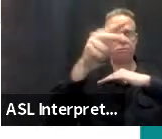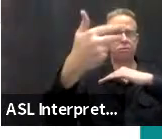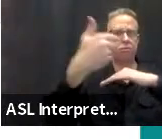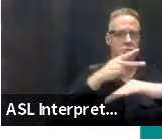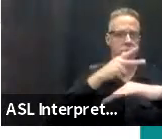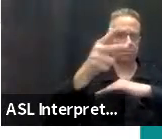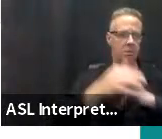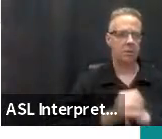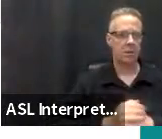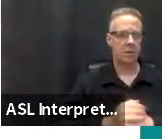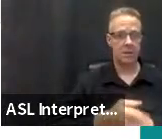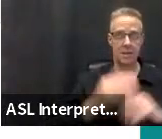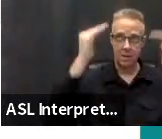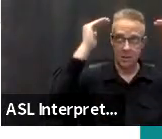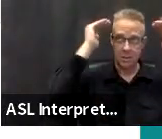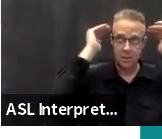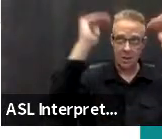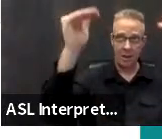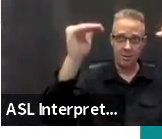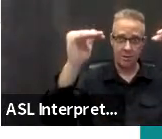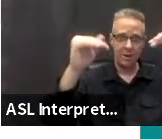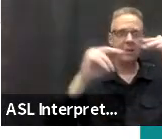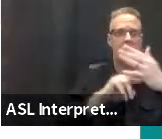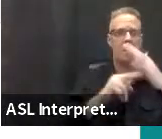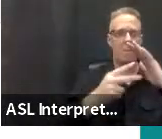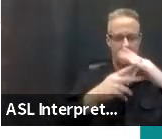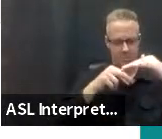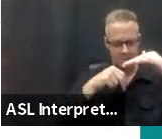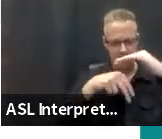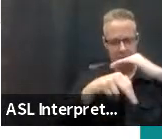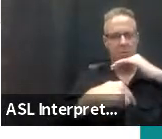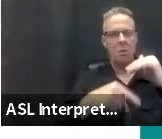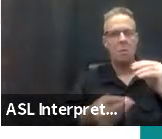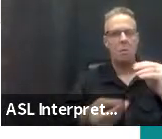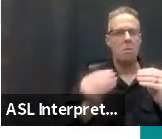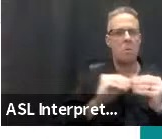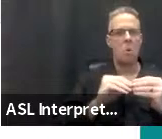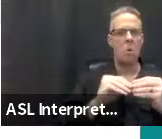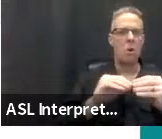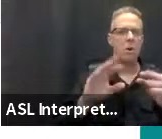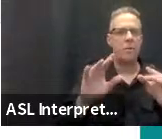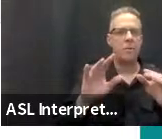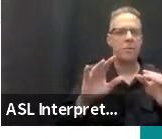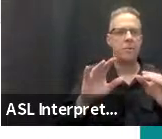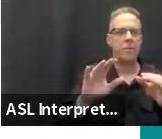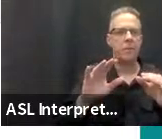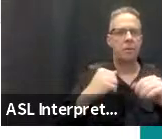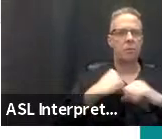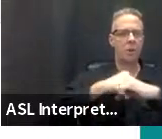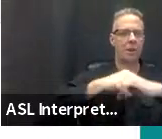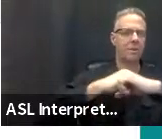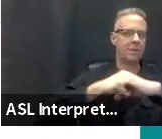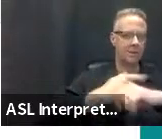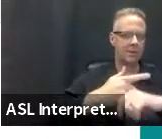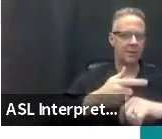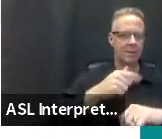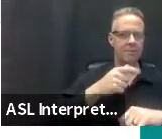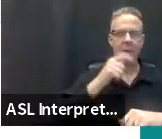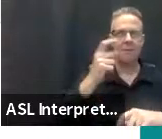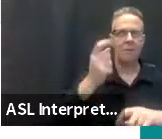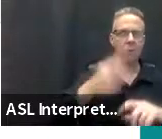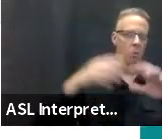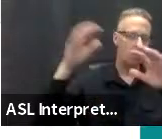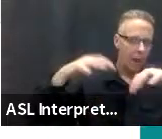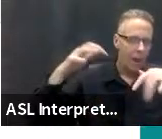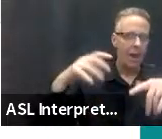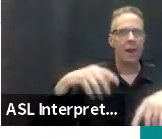because it's covered, because it's tucked under there, it's more kind of sheltered from